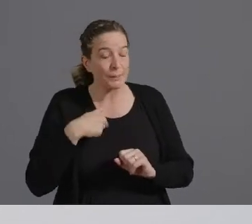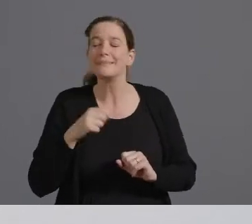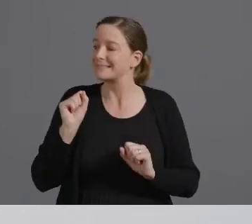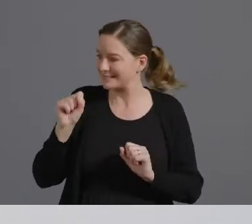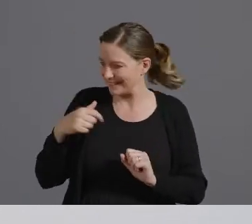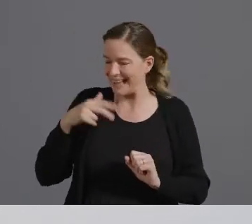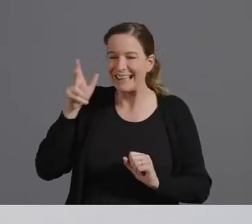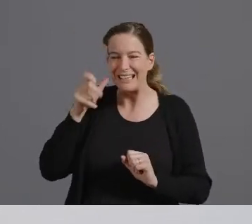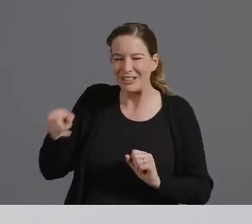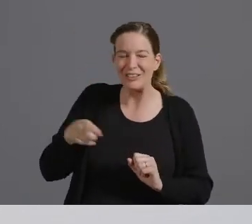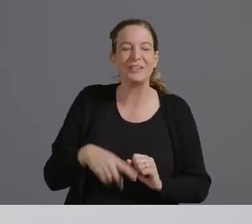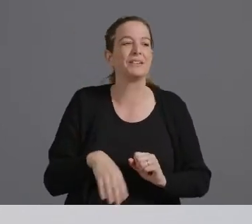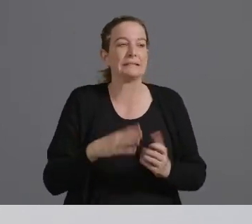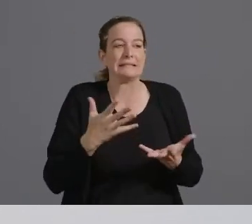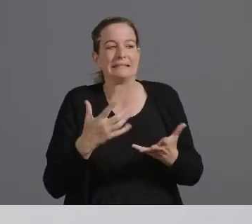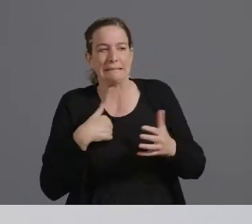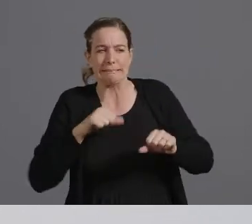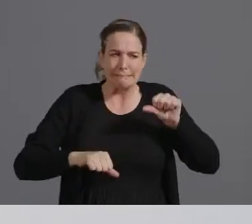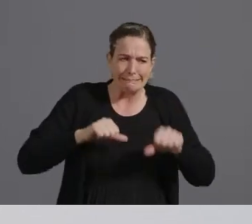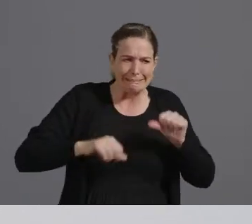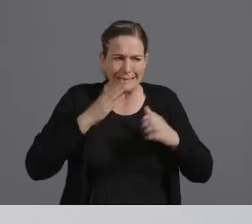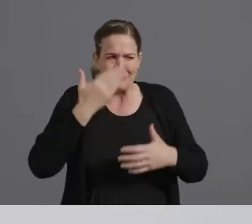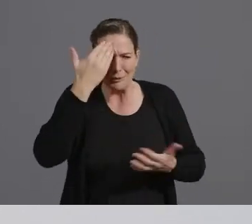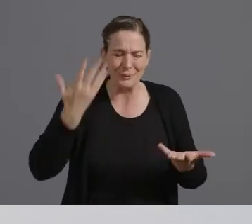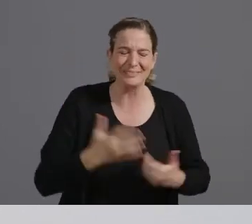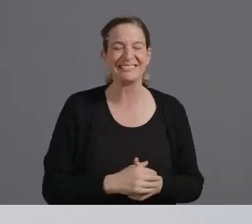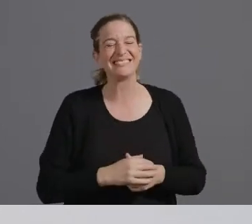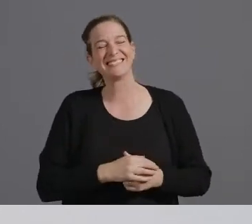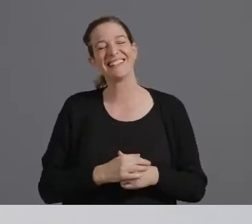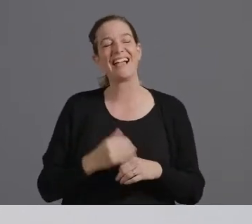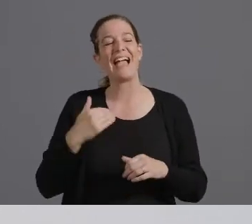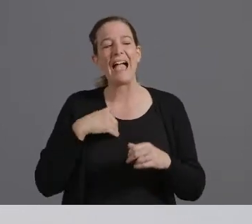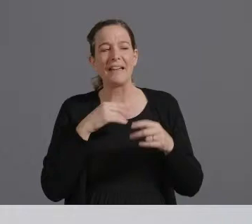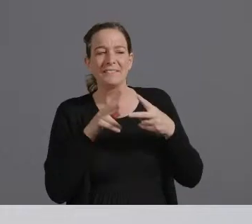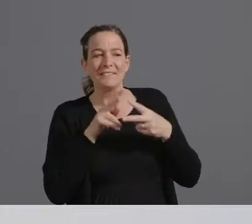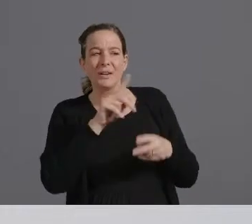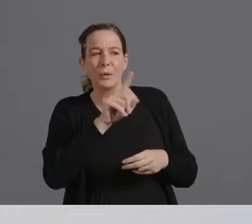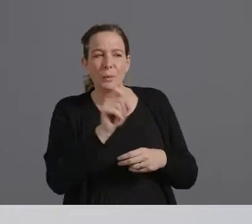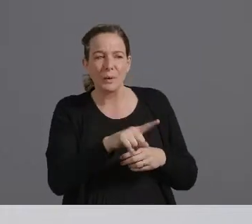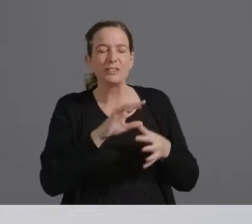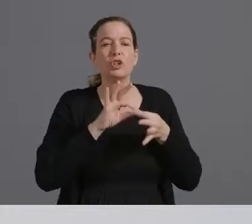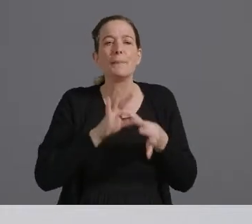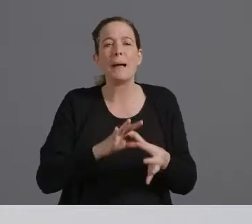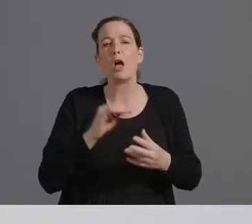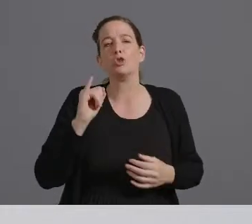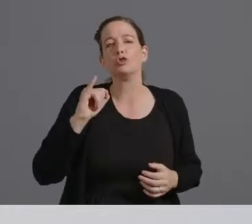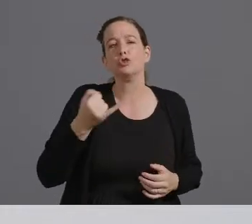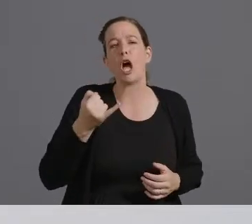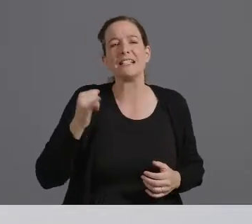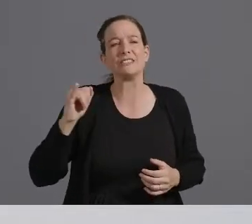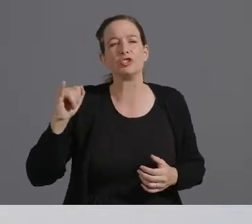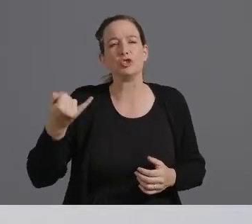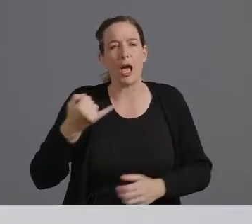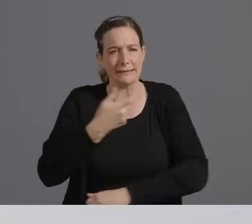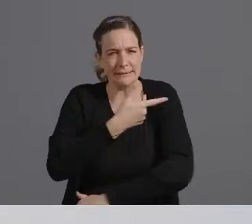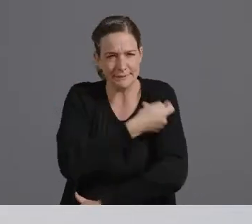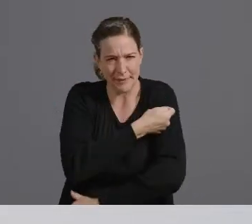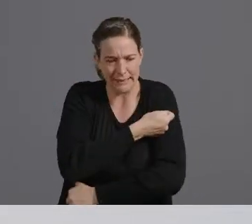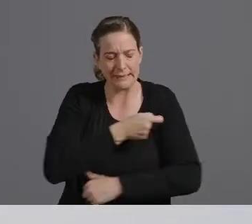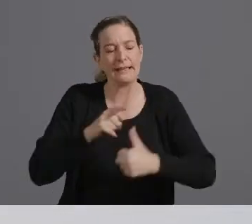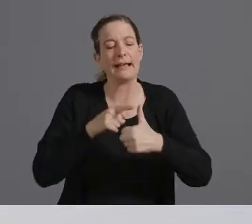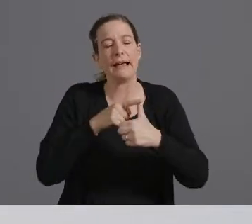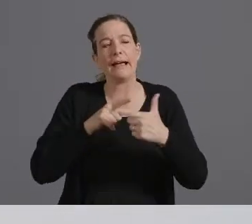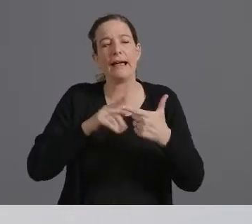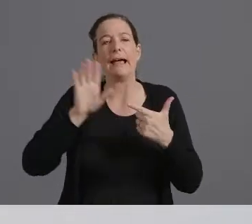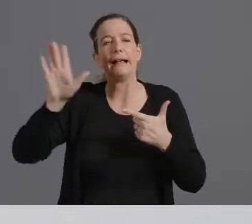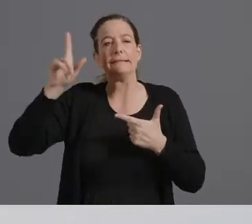good. You just never know these days. I had a couple questions on the Johnson & Johnson vaccine and the executive order.